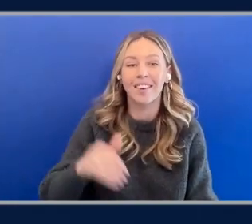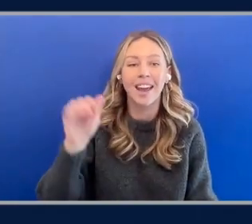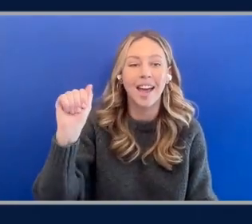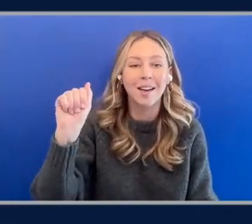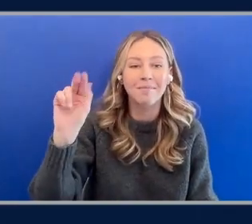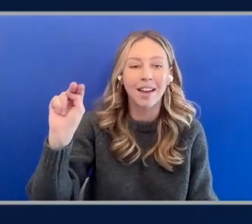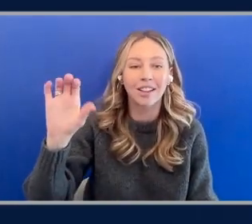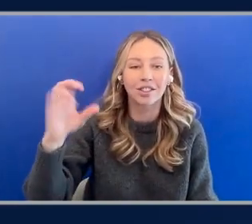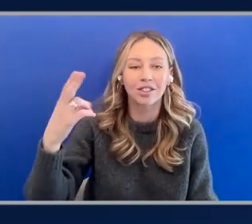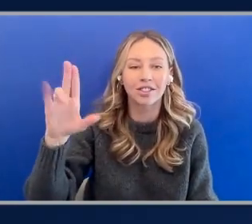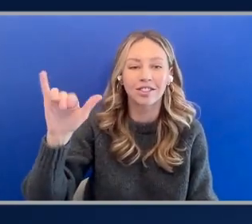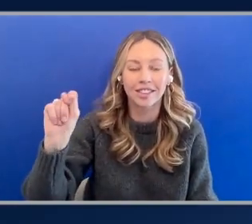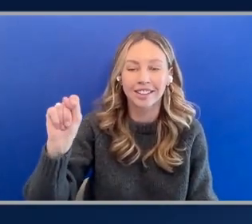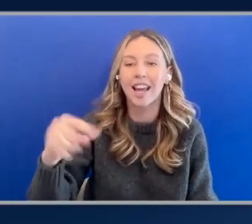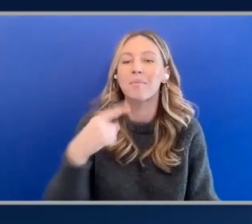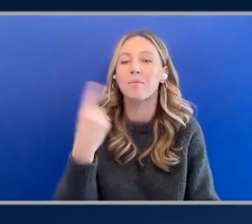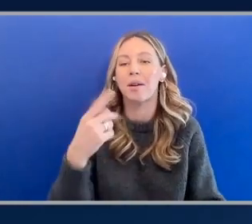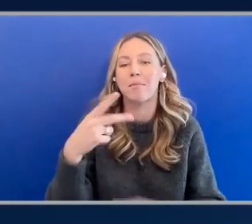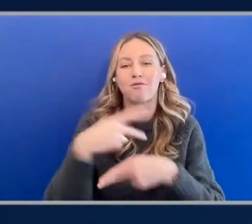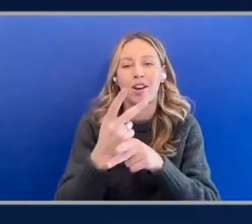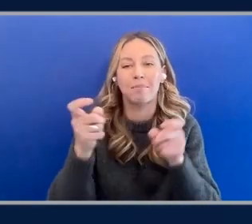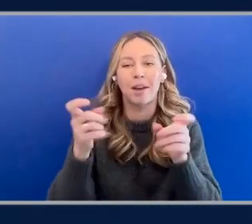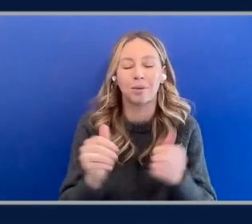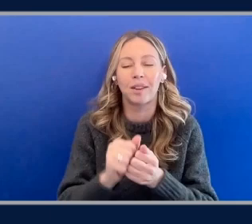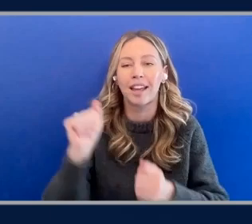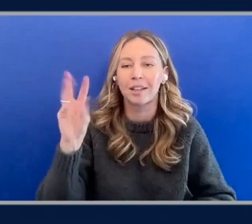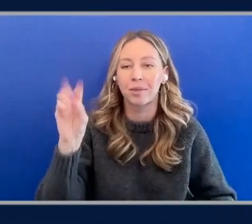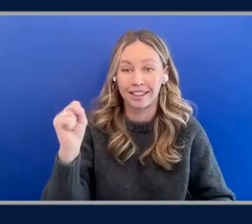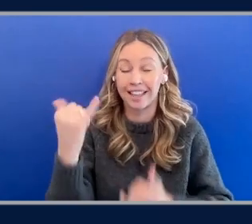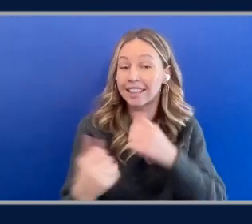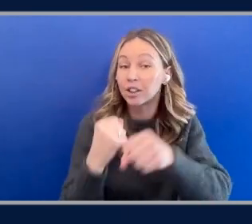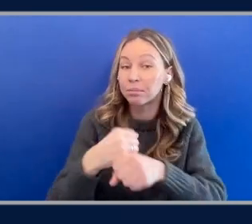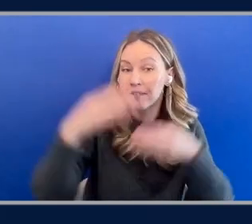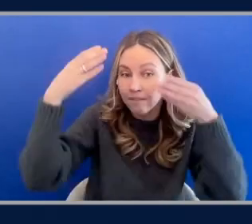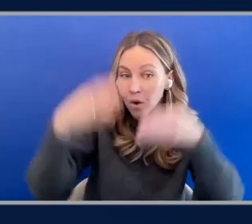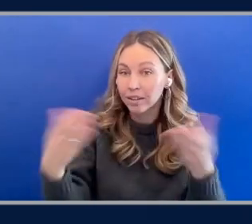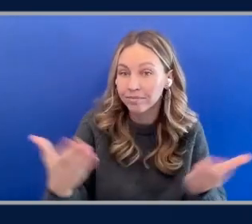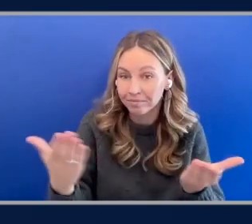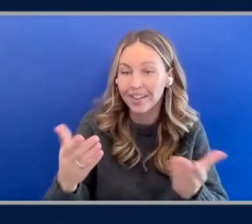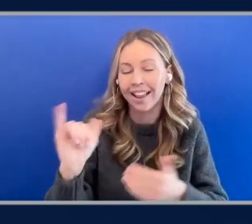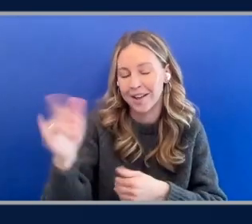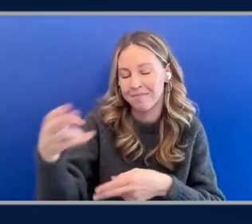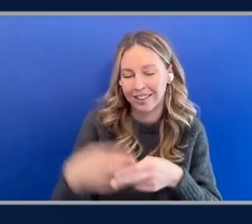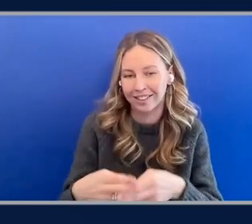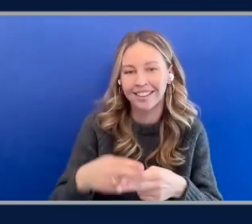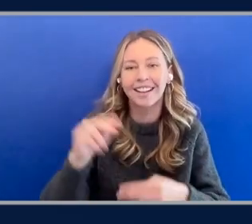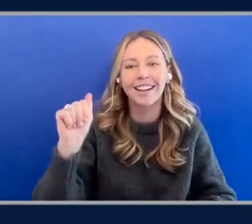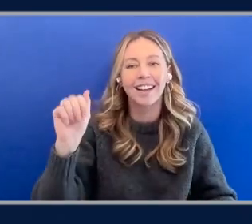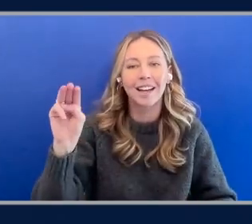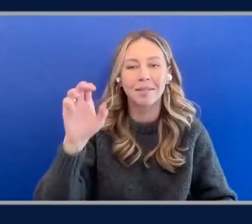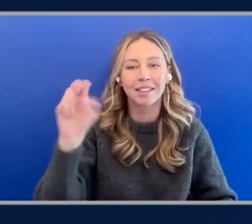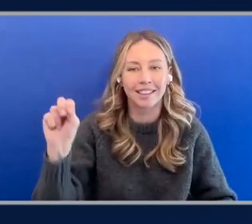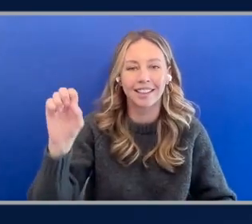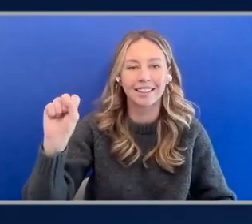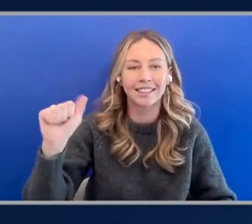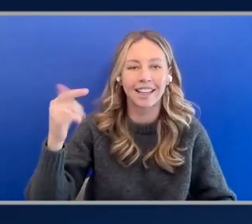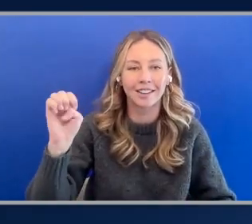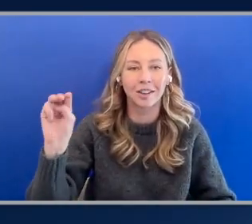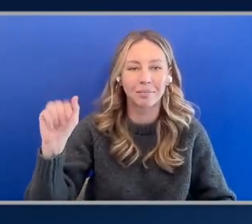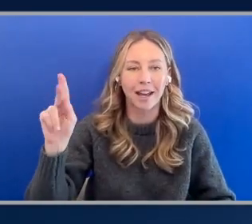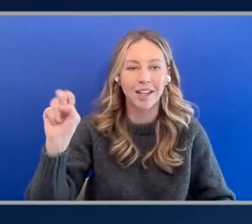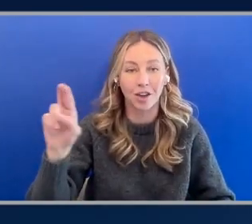product managers with AWS. And this year, I've particularly been focusing on, as he mentioned, Amazon SageMaker and the SageMaker Unified